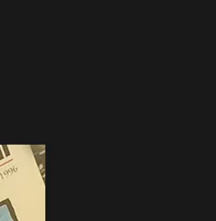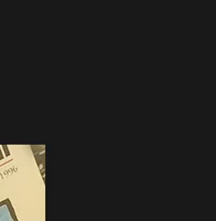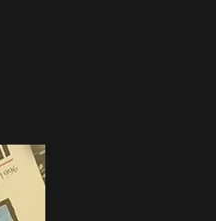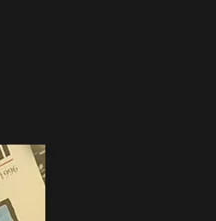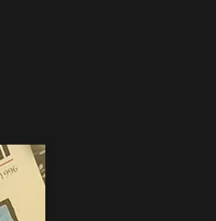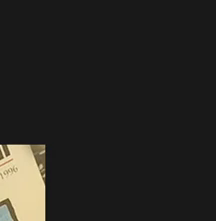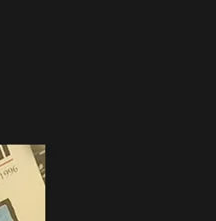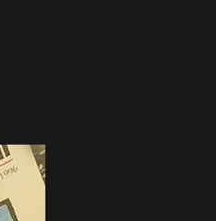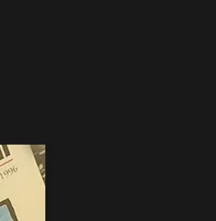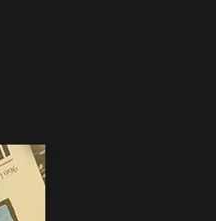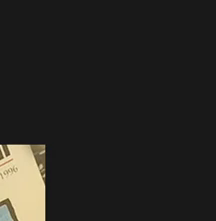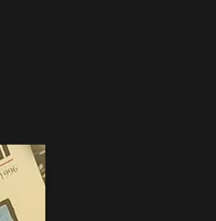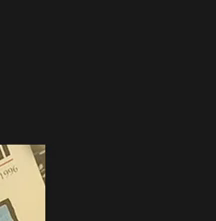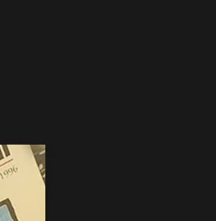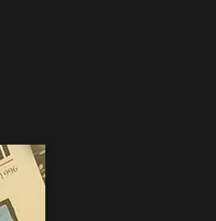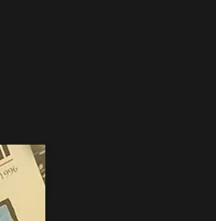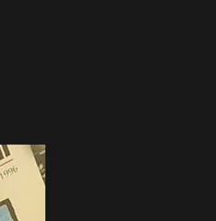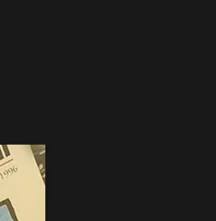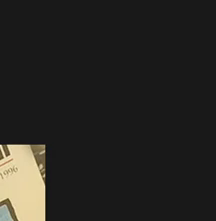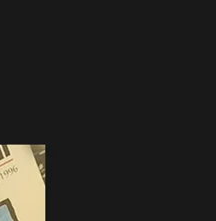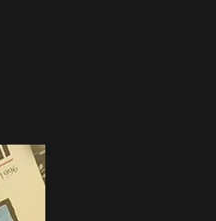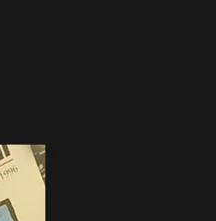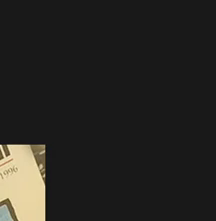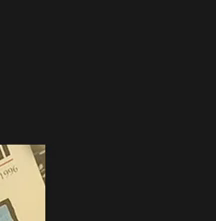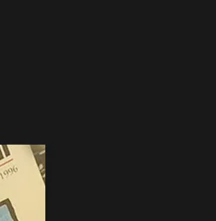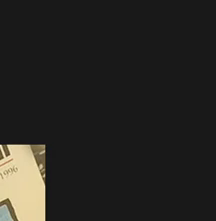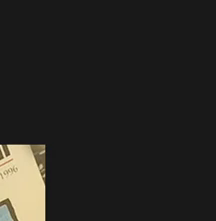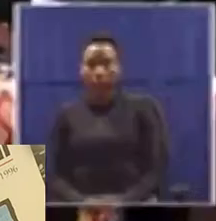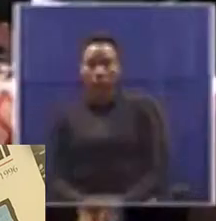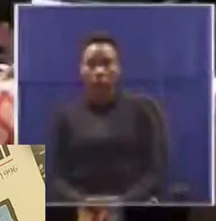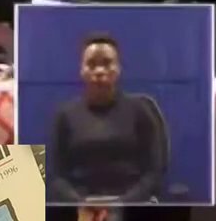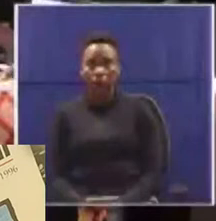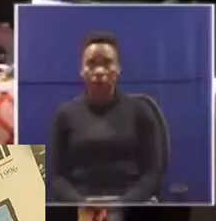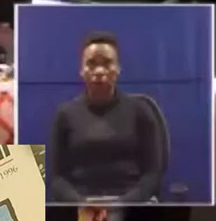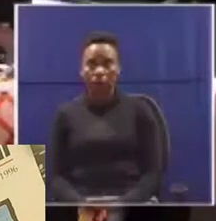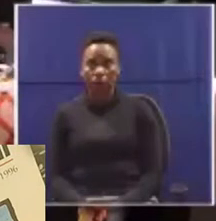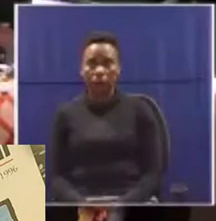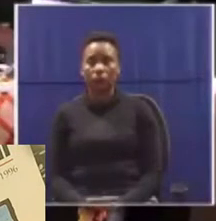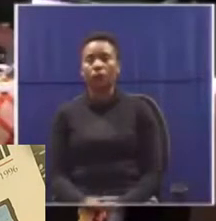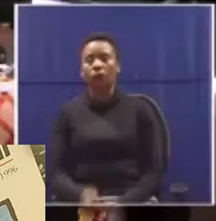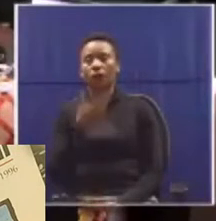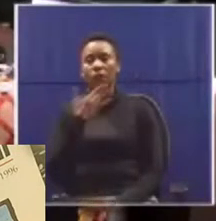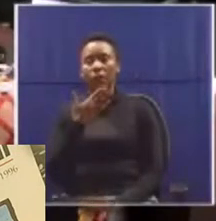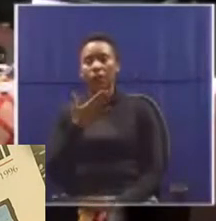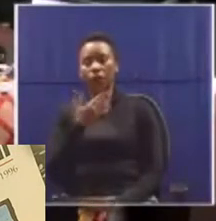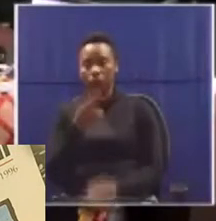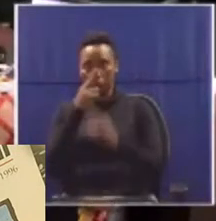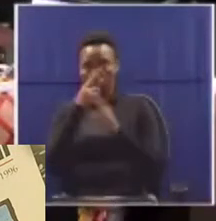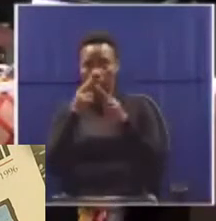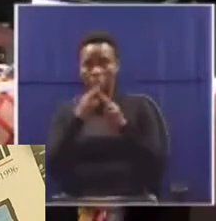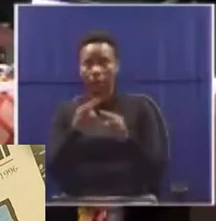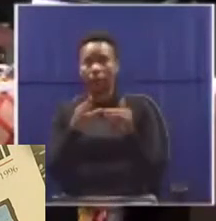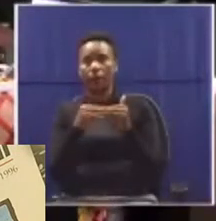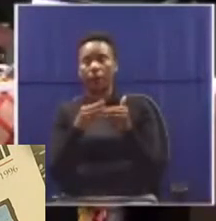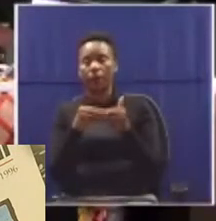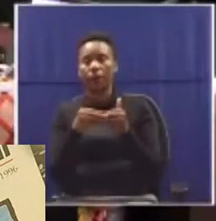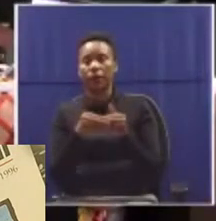used for other reasons without anything thank you